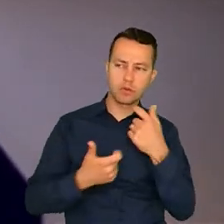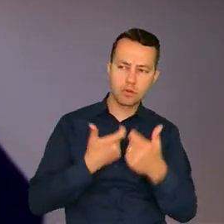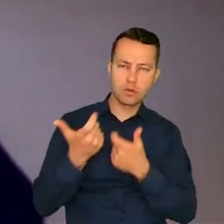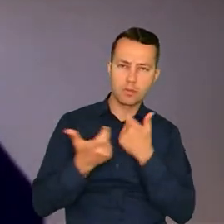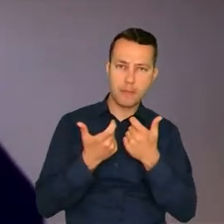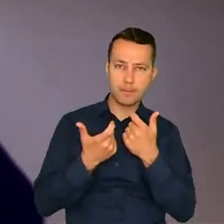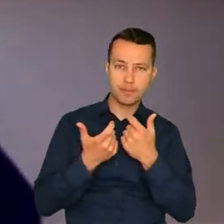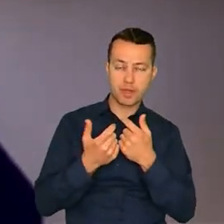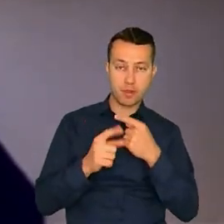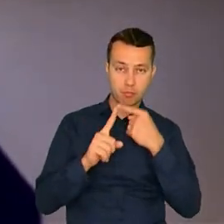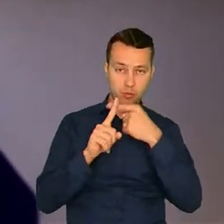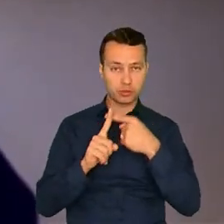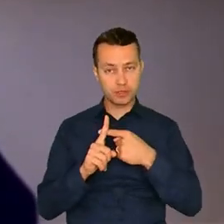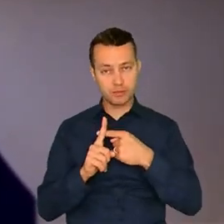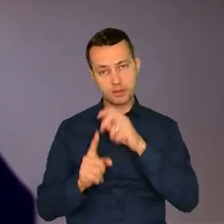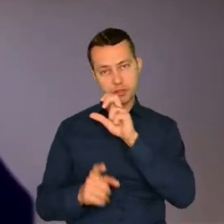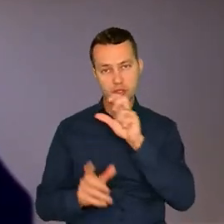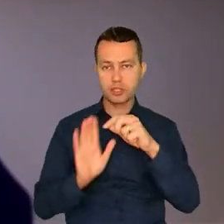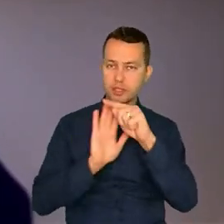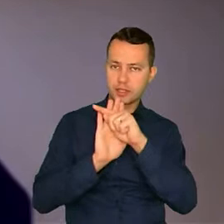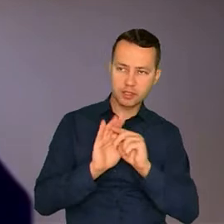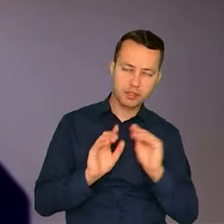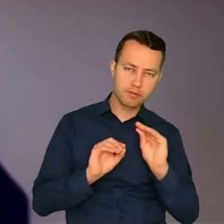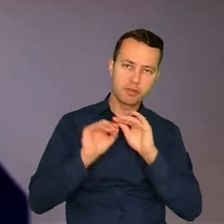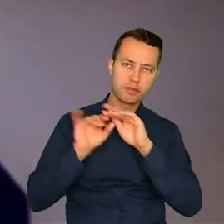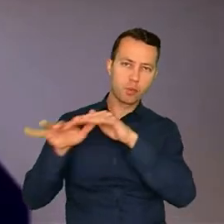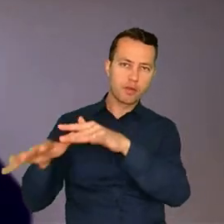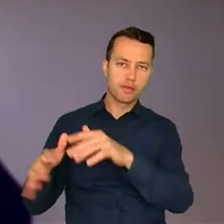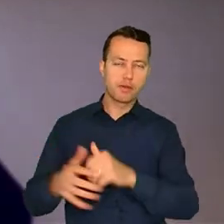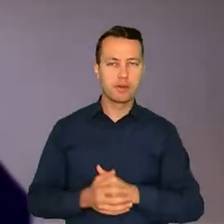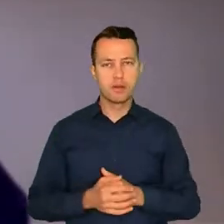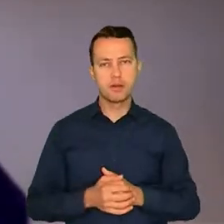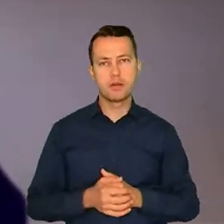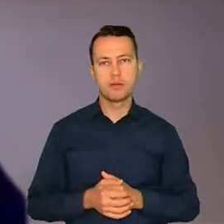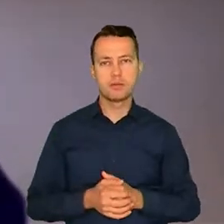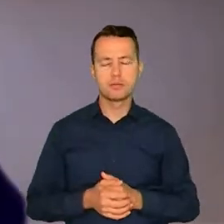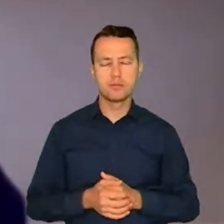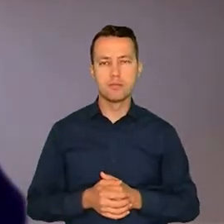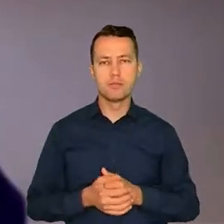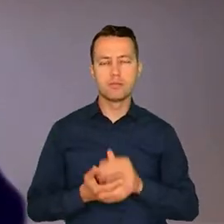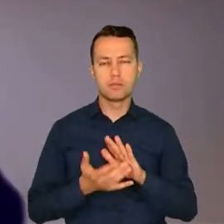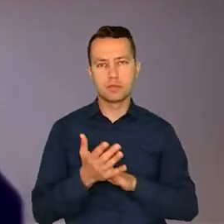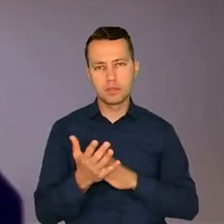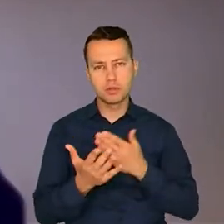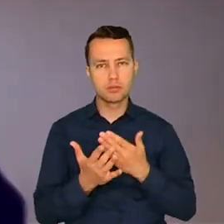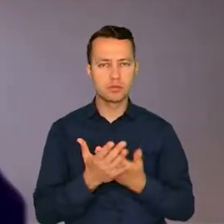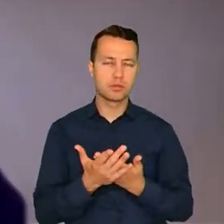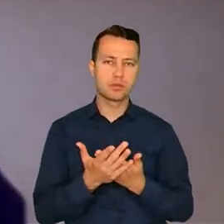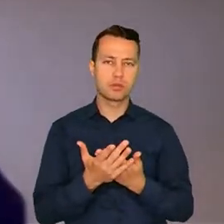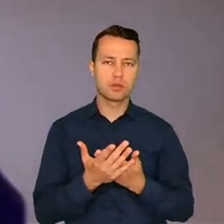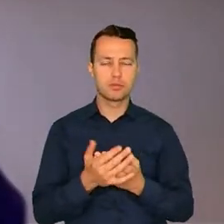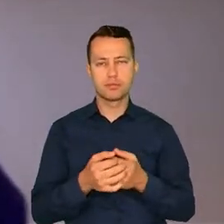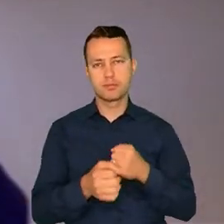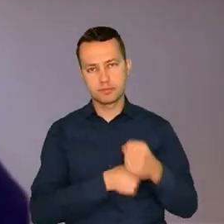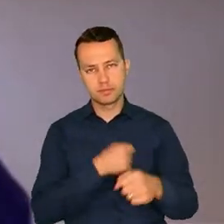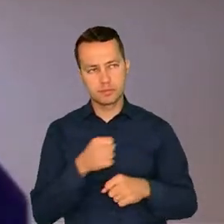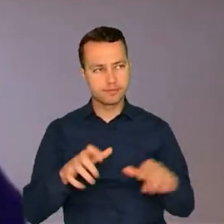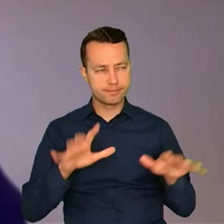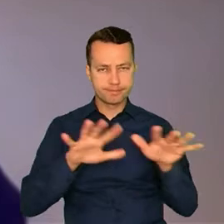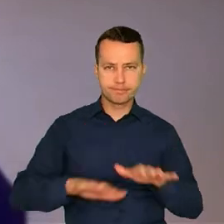have a negative or positive impact on the surroundings, rather than think that